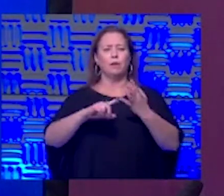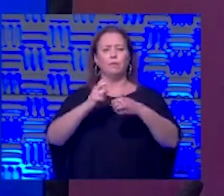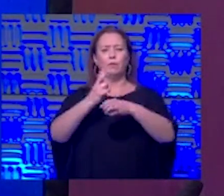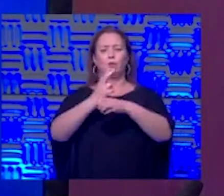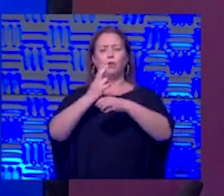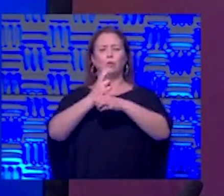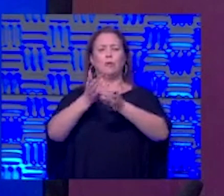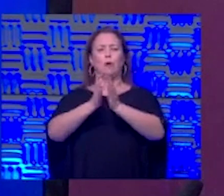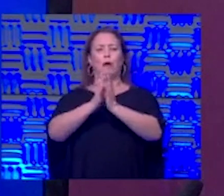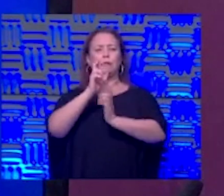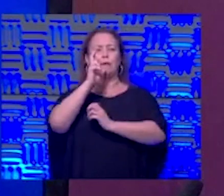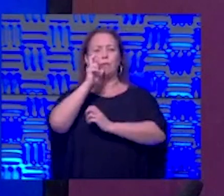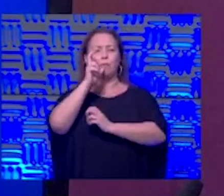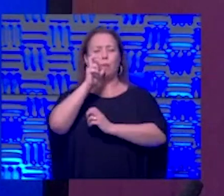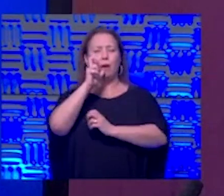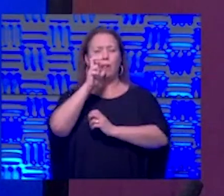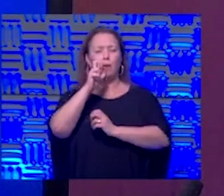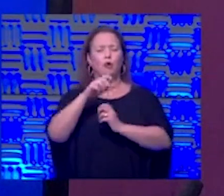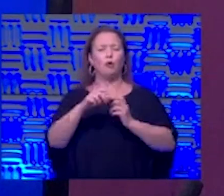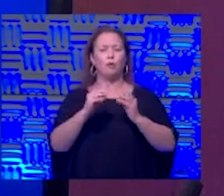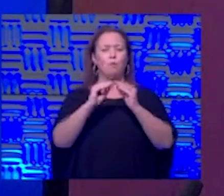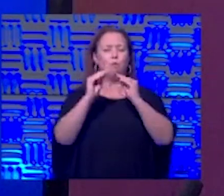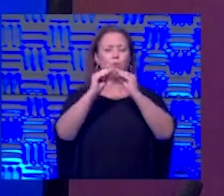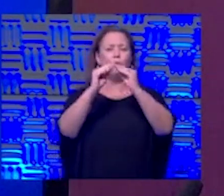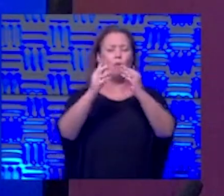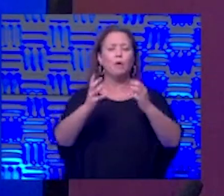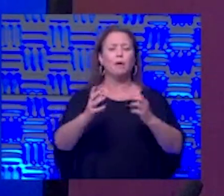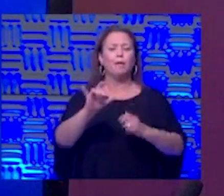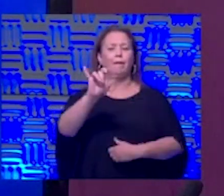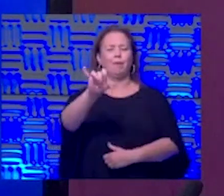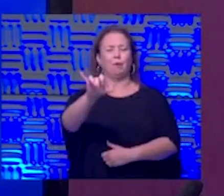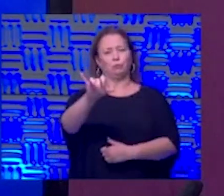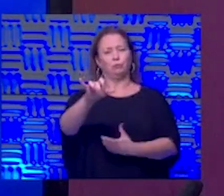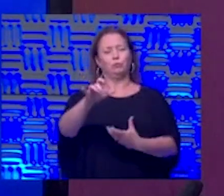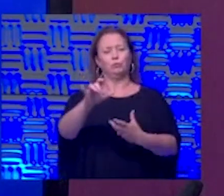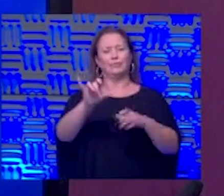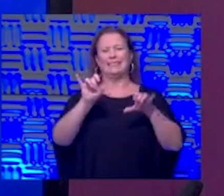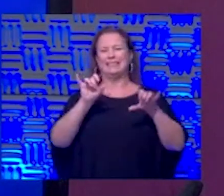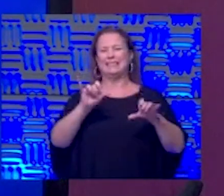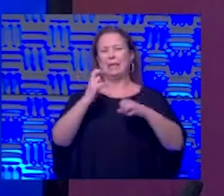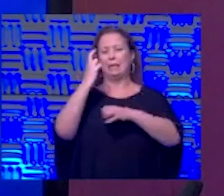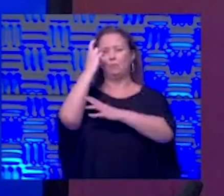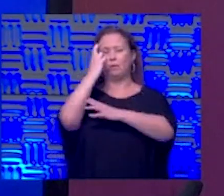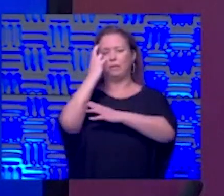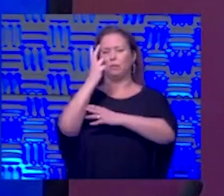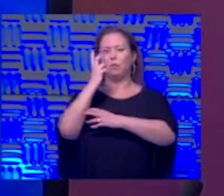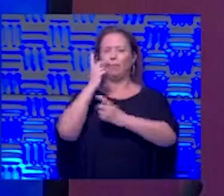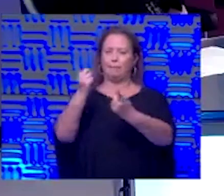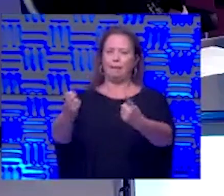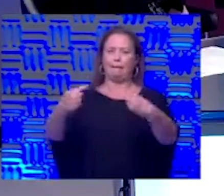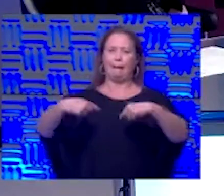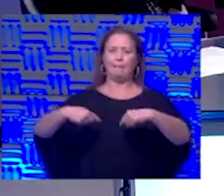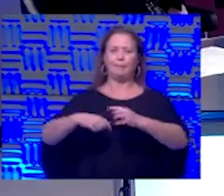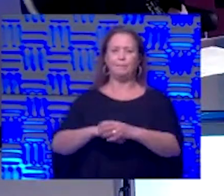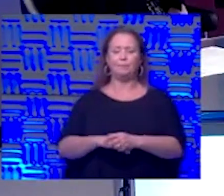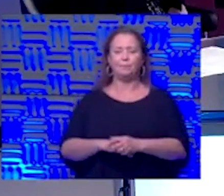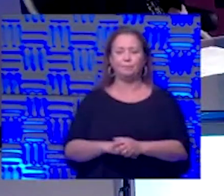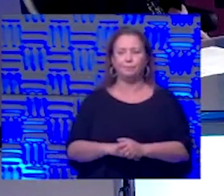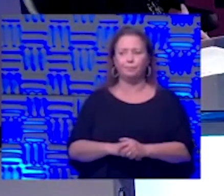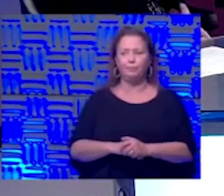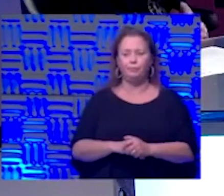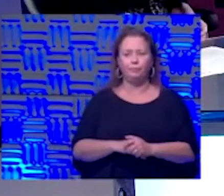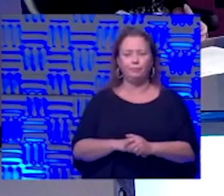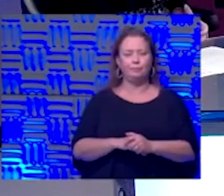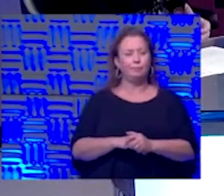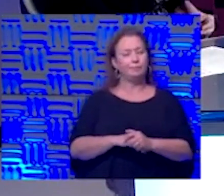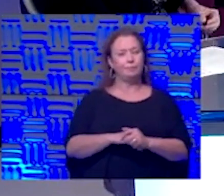or asking for their albuterol inhaler more often. But those are the same ones, the same reasons we'd want to see them anyway. Got it. Jill?